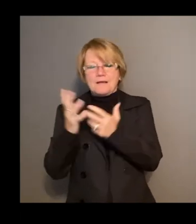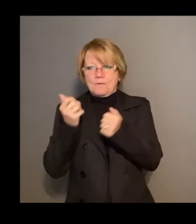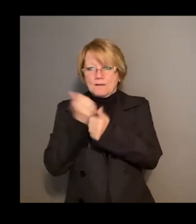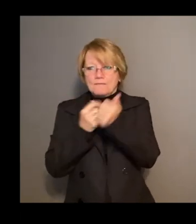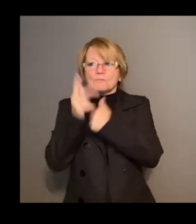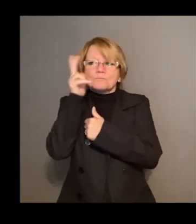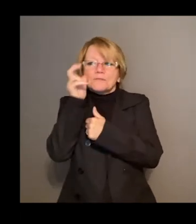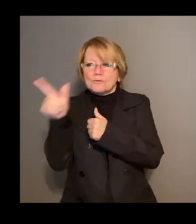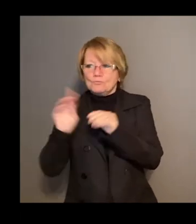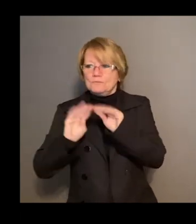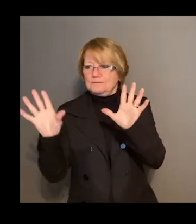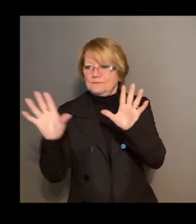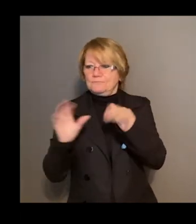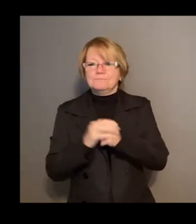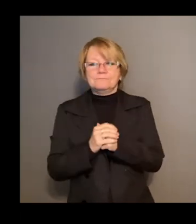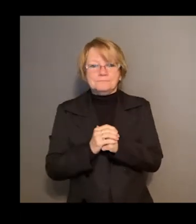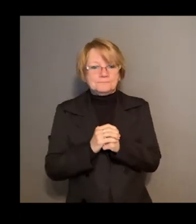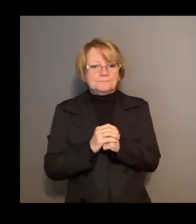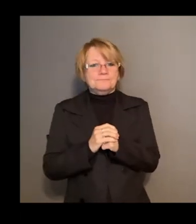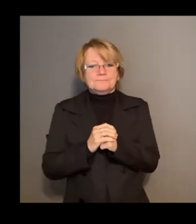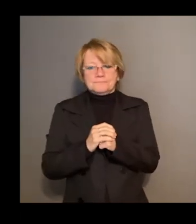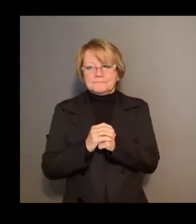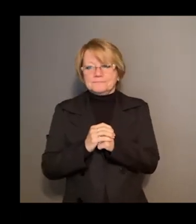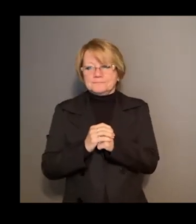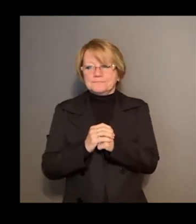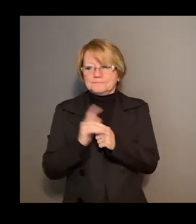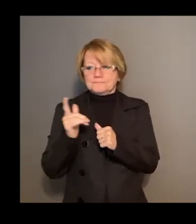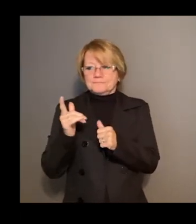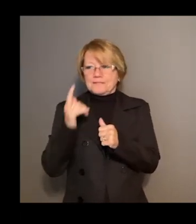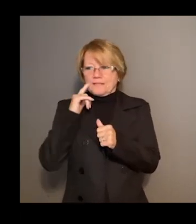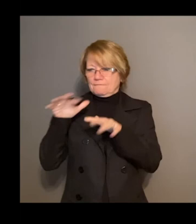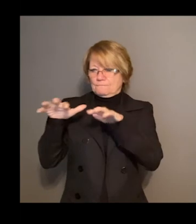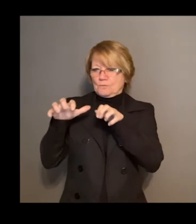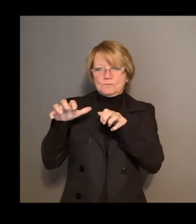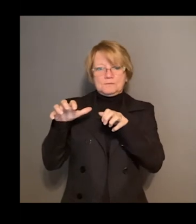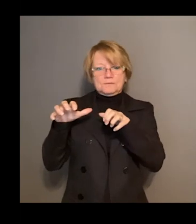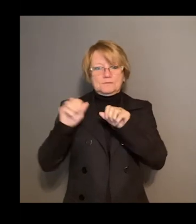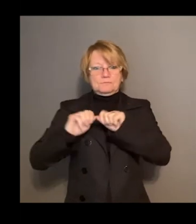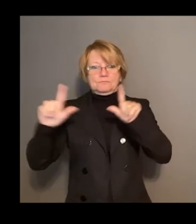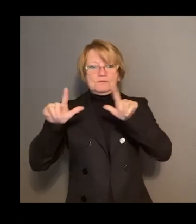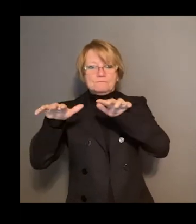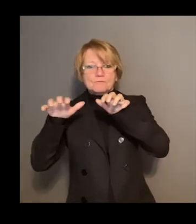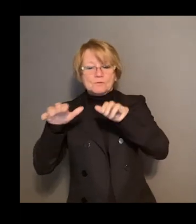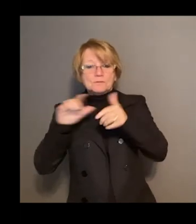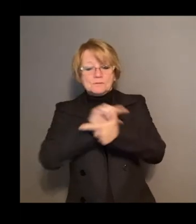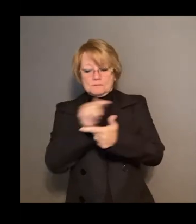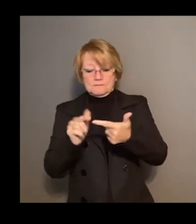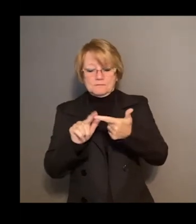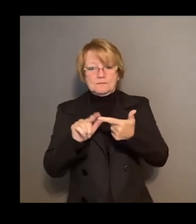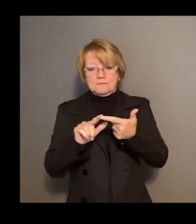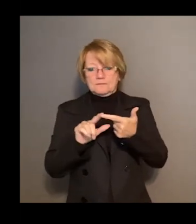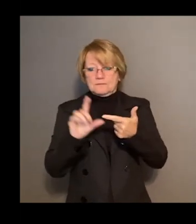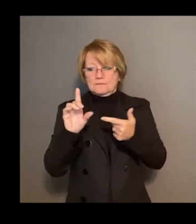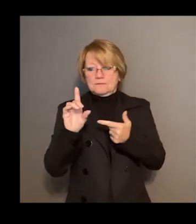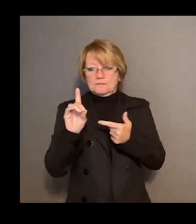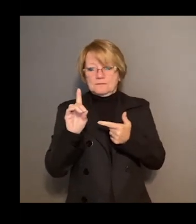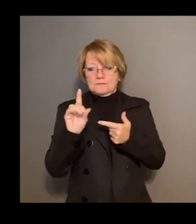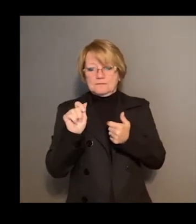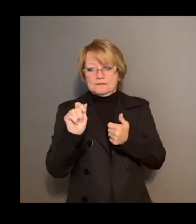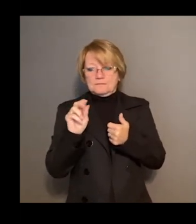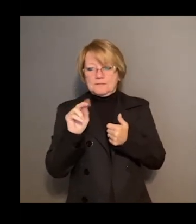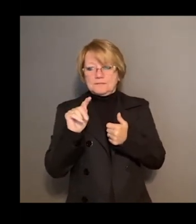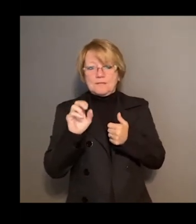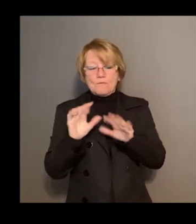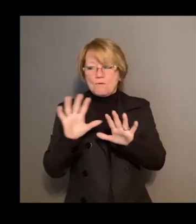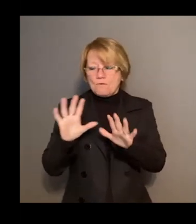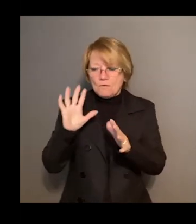I'm going to go to another student. And I'll come back to you just because I want everybody to be able to hear you. Looks like your screen may have frozen. So the next student